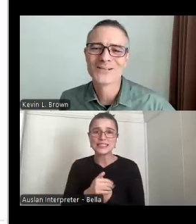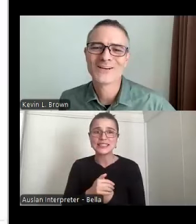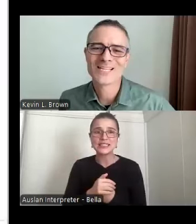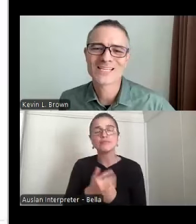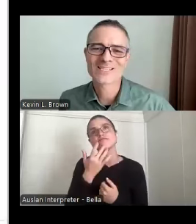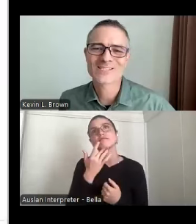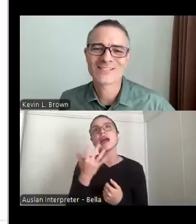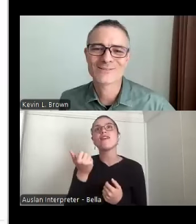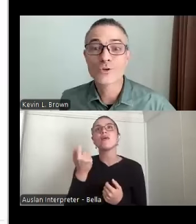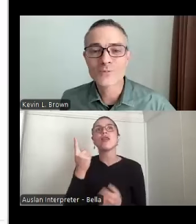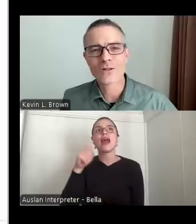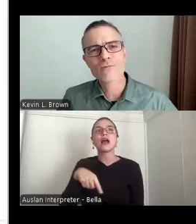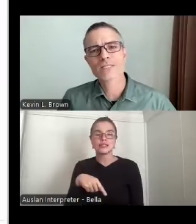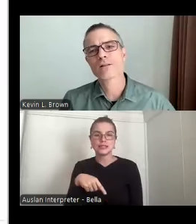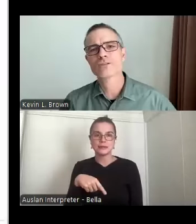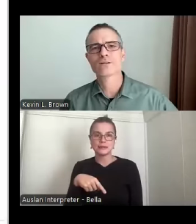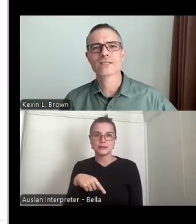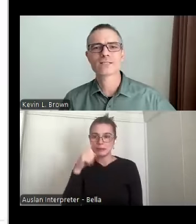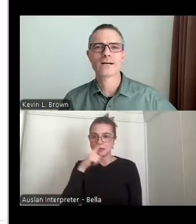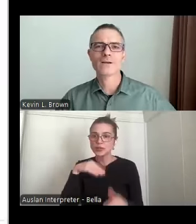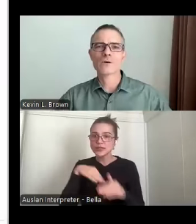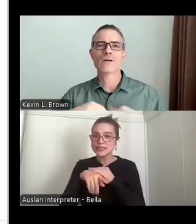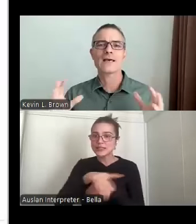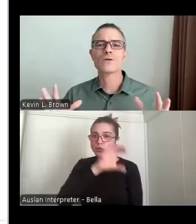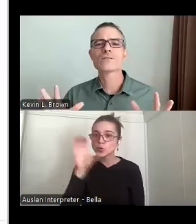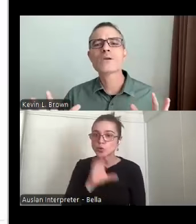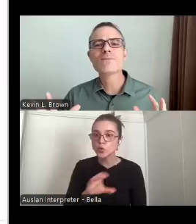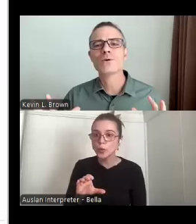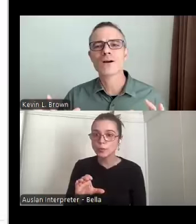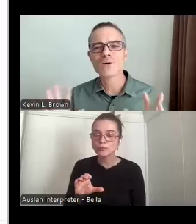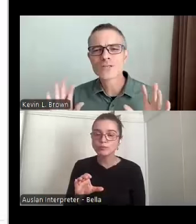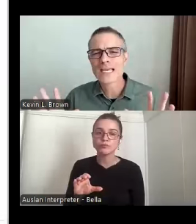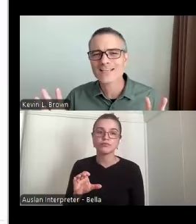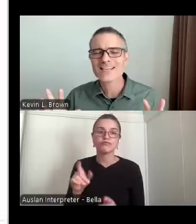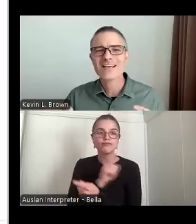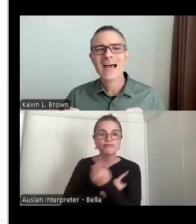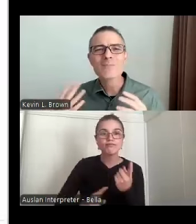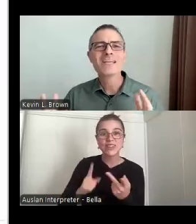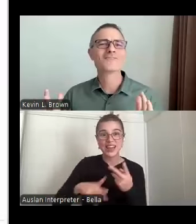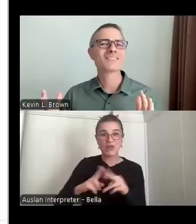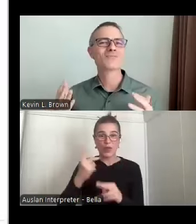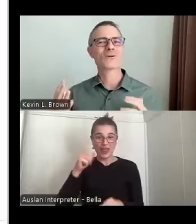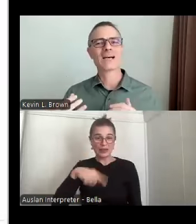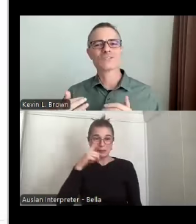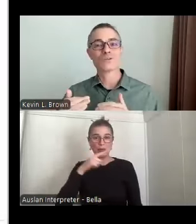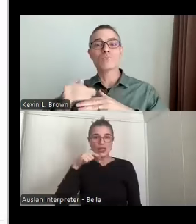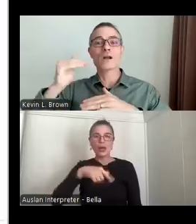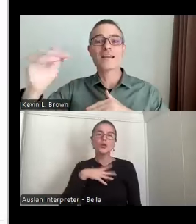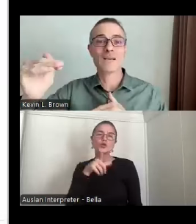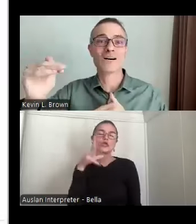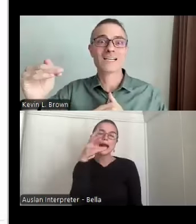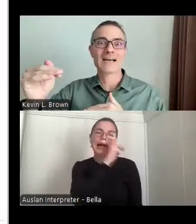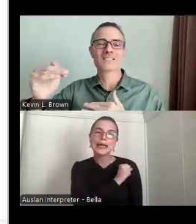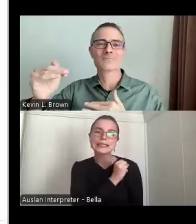people on this Zoom call, on this knowledge series. If there were 1,000 people here, I want you to guess how many of us, if there were 1,000, would